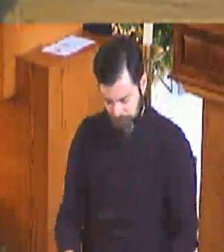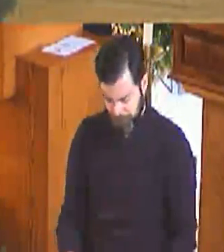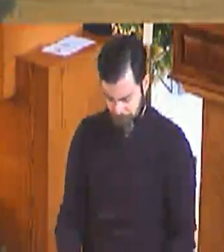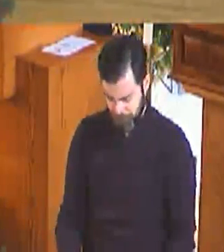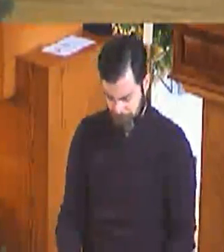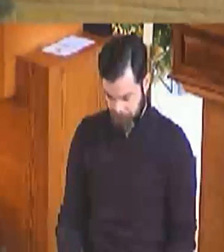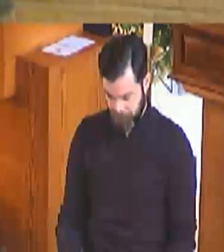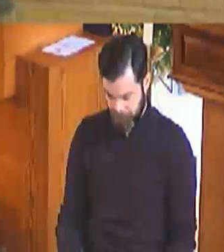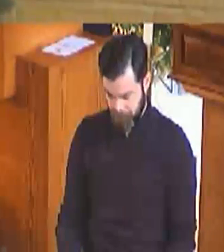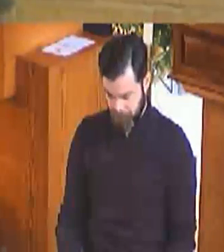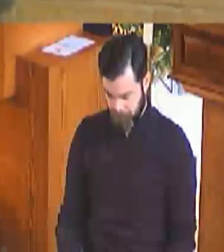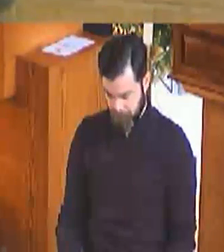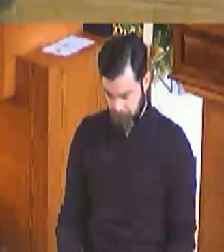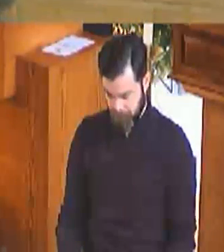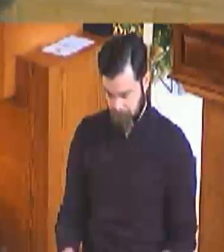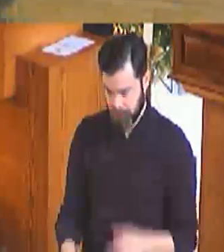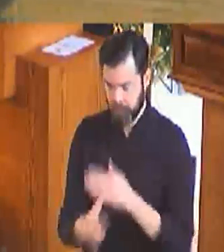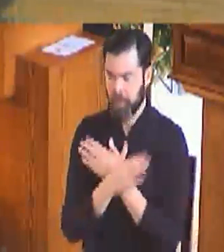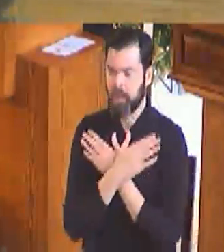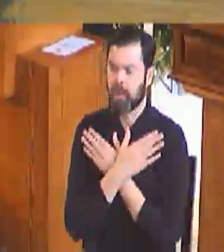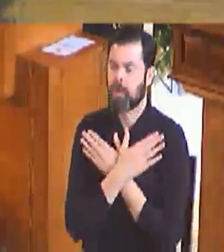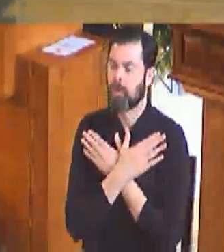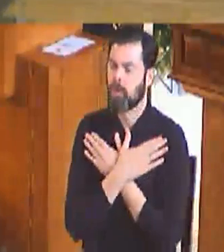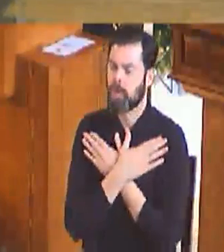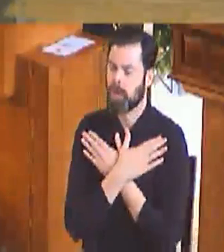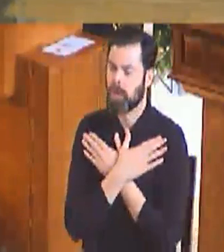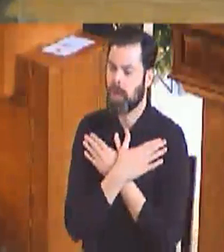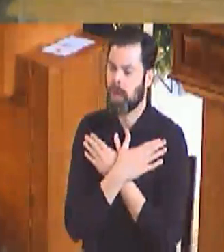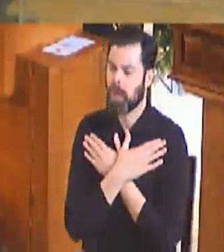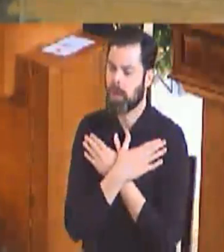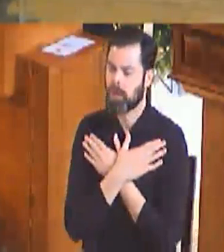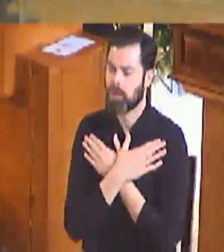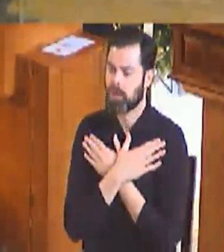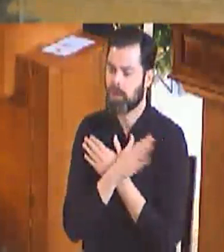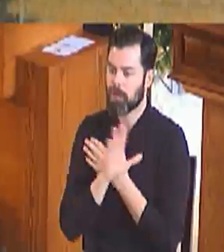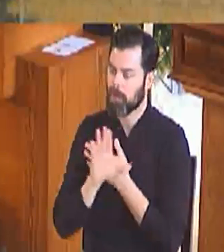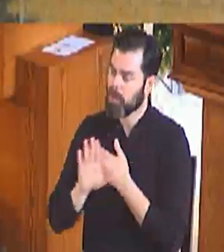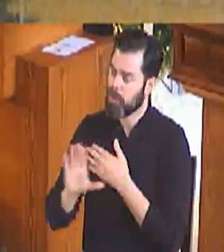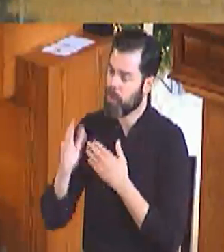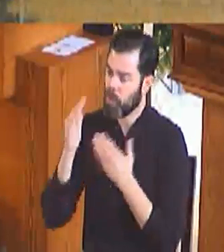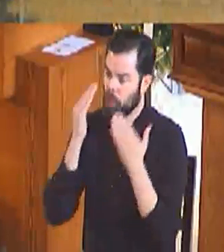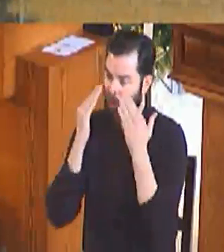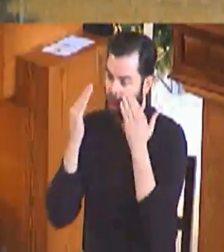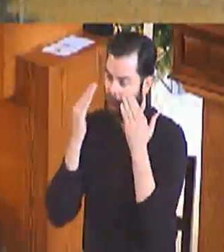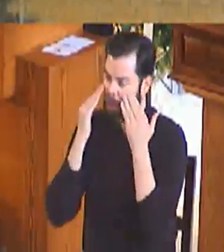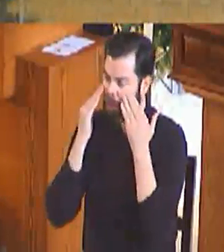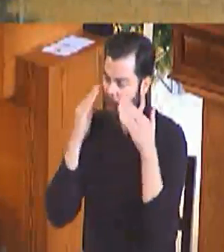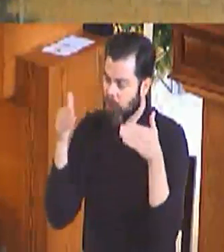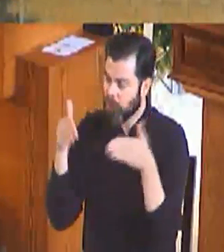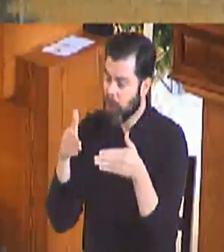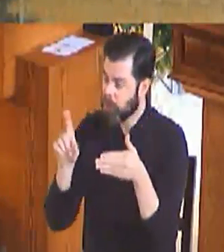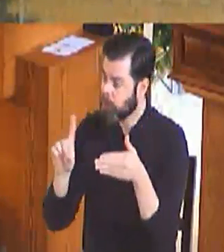As you relax, focus your awareness on your breathing.